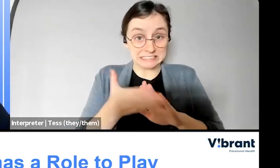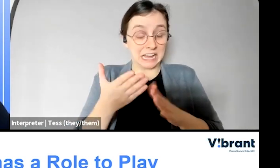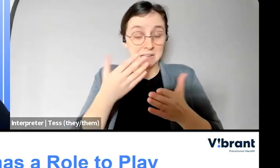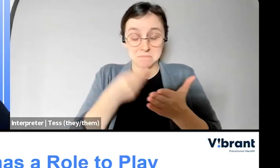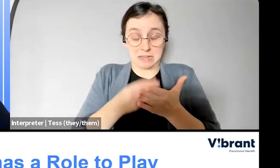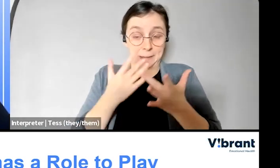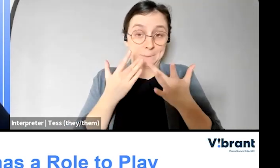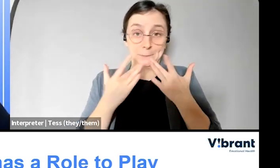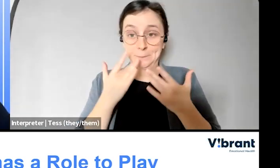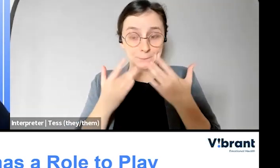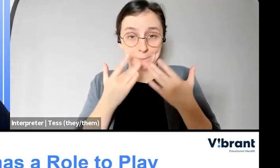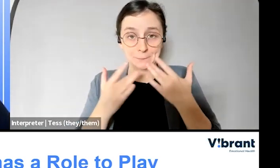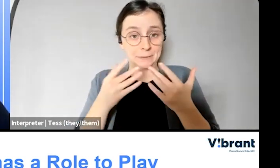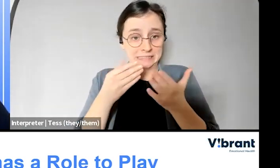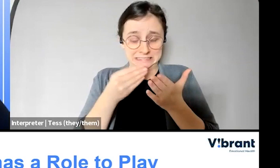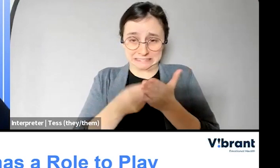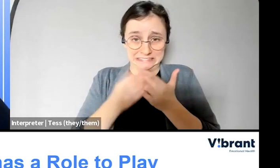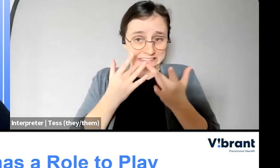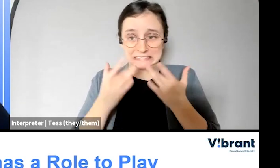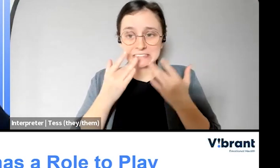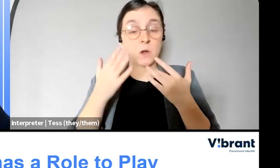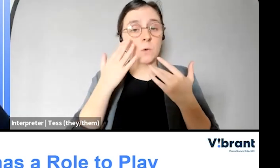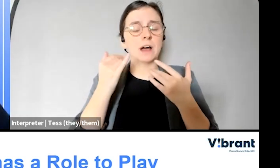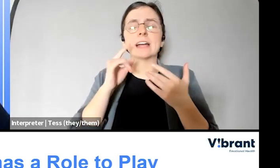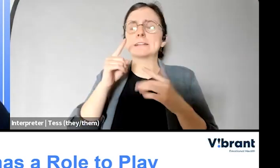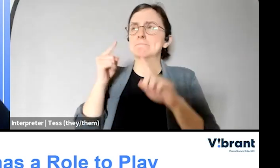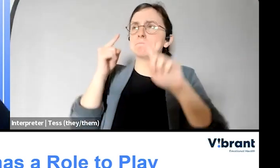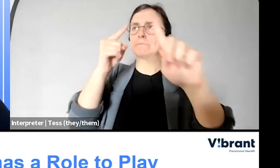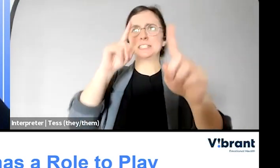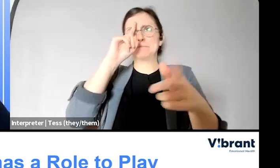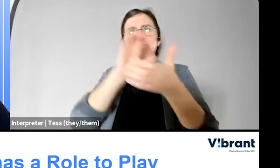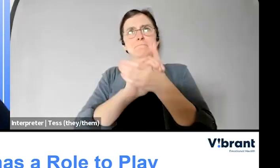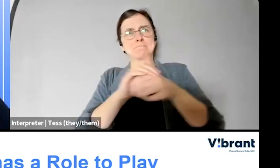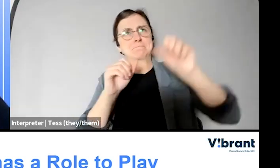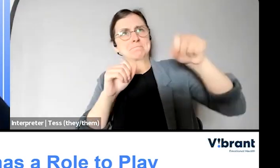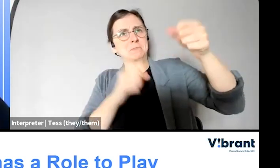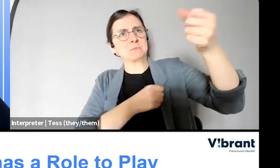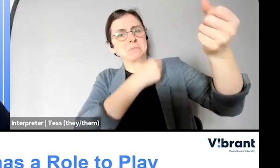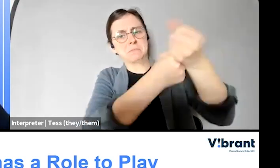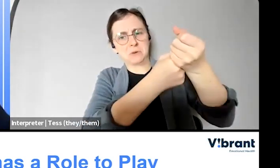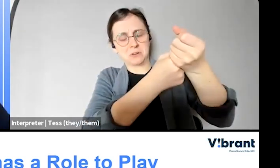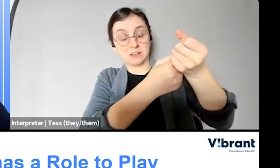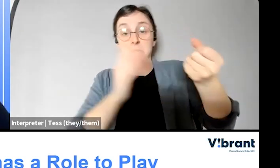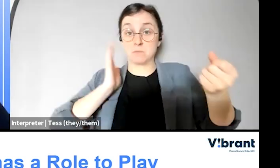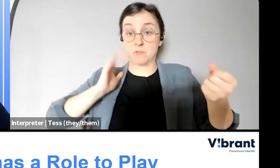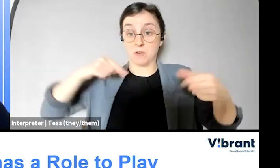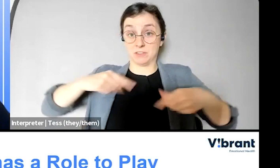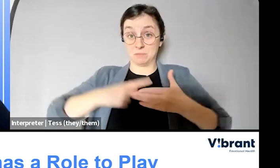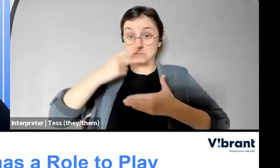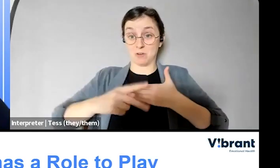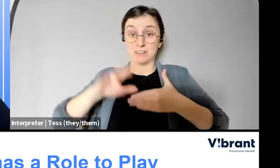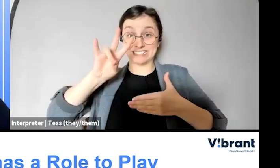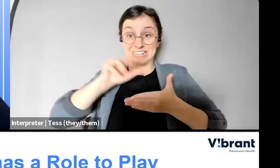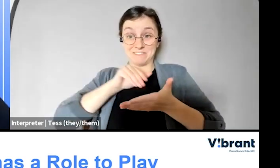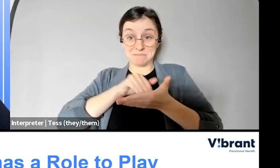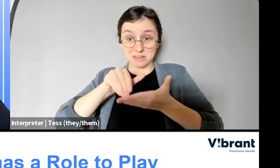this work because they believe in the mission, even when, this was a $7 million program, which, as you can imagine, spread that